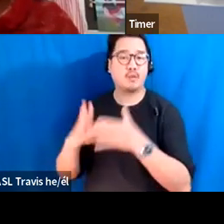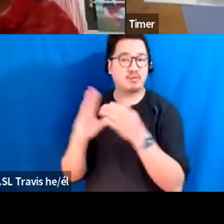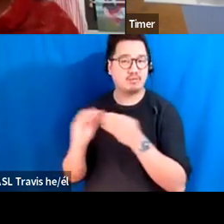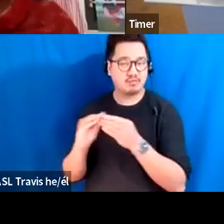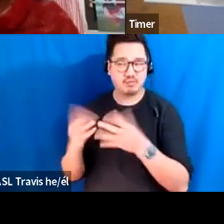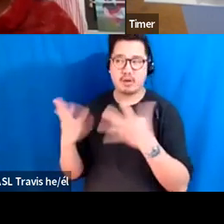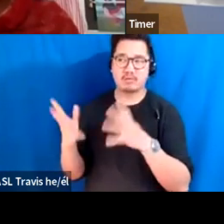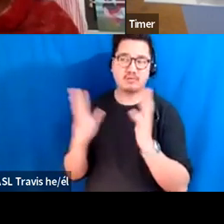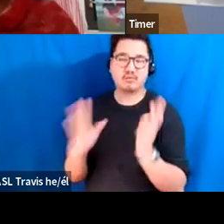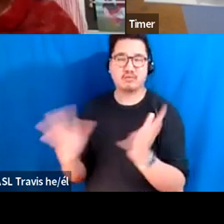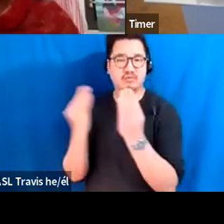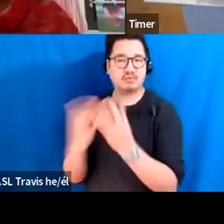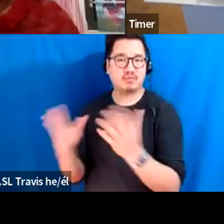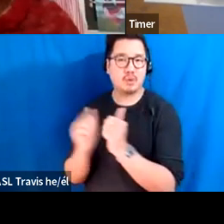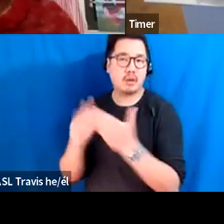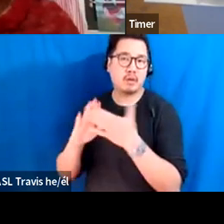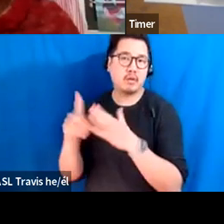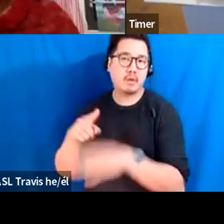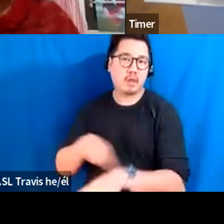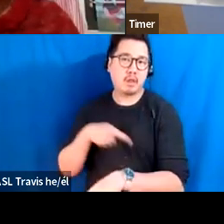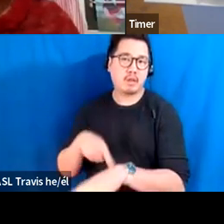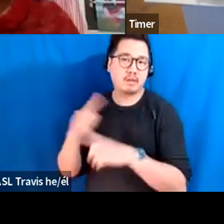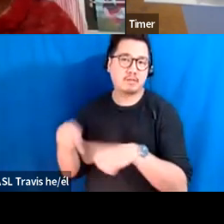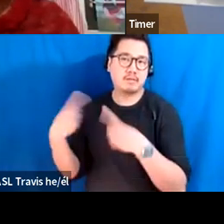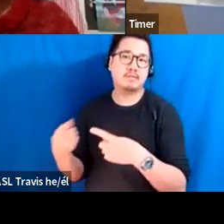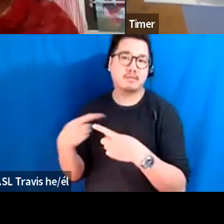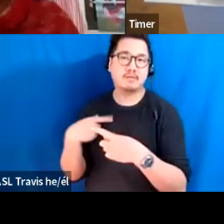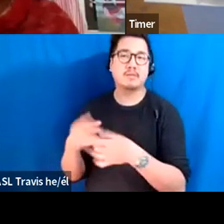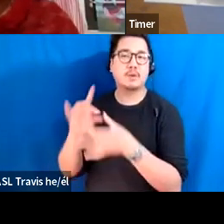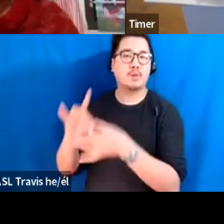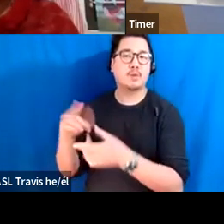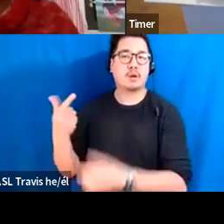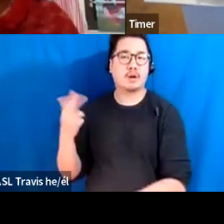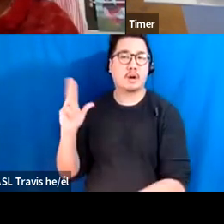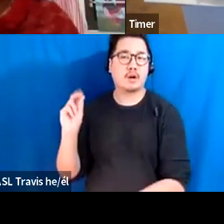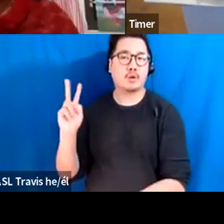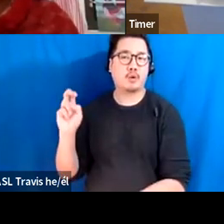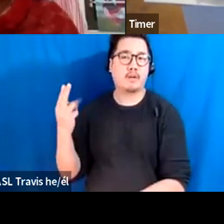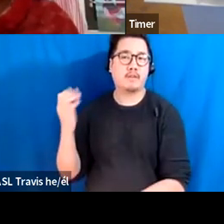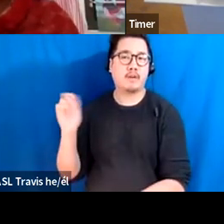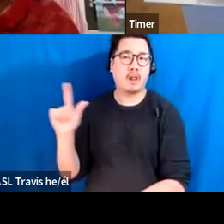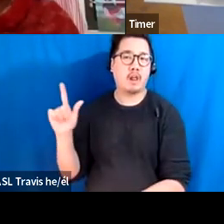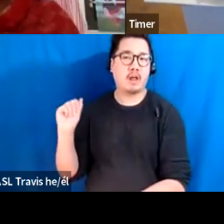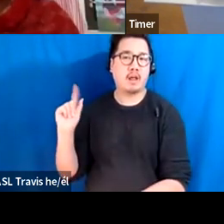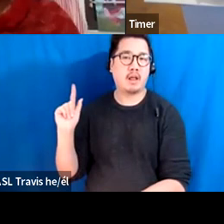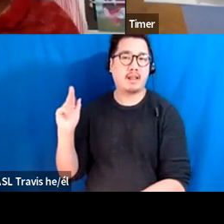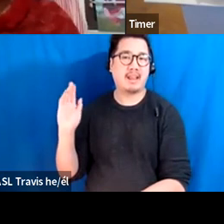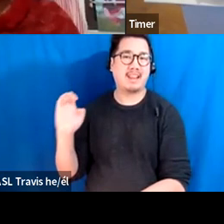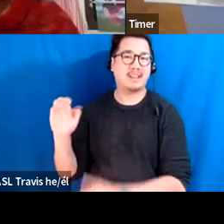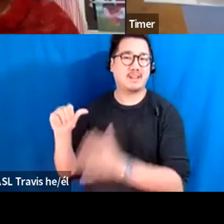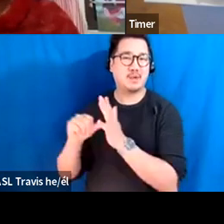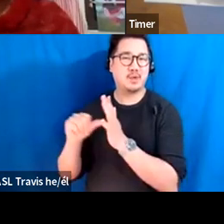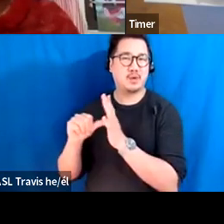with their communities for a long time as part of the grove hall alliance grade configuration within that